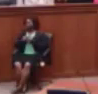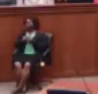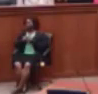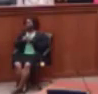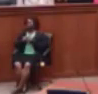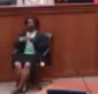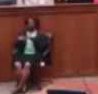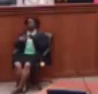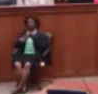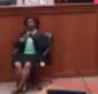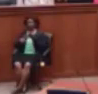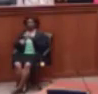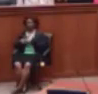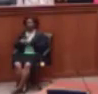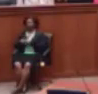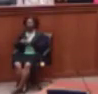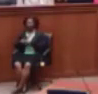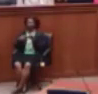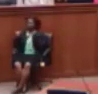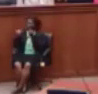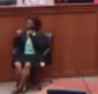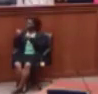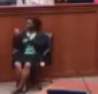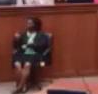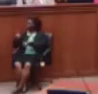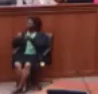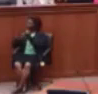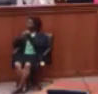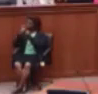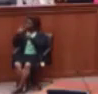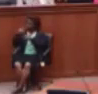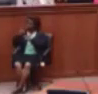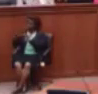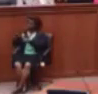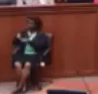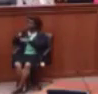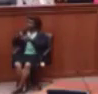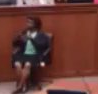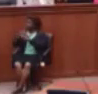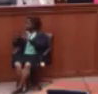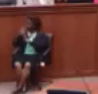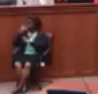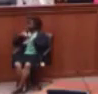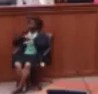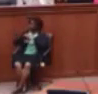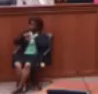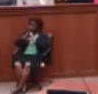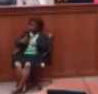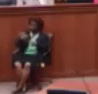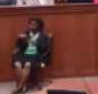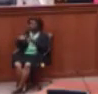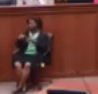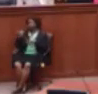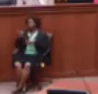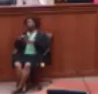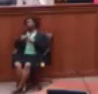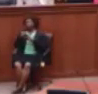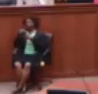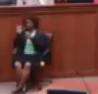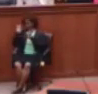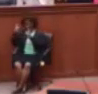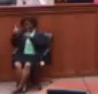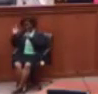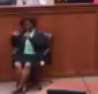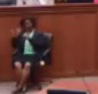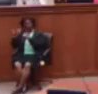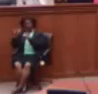The fifth one, there is strong support for more professional development for our counselors, our special population coordinators, and CTE leaders around